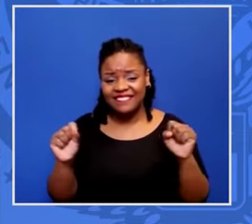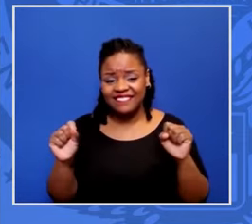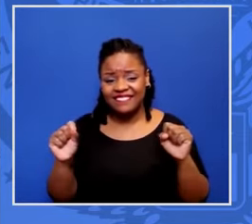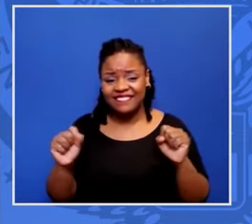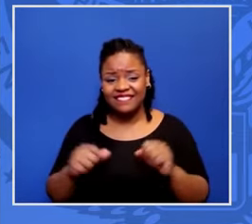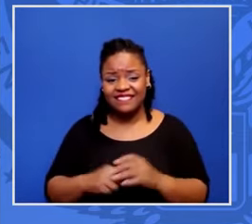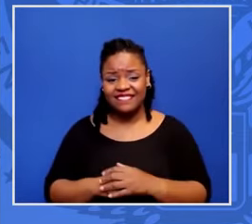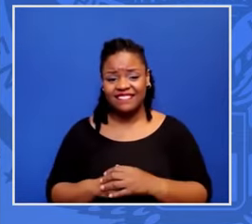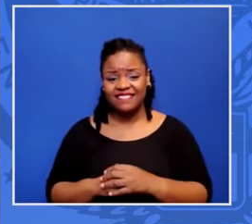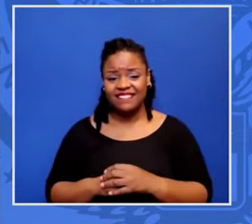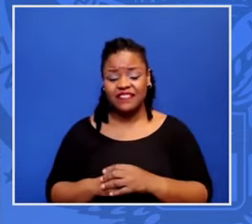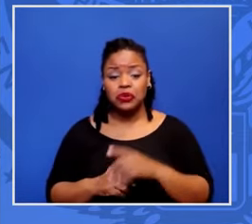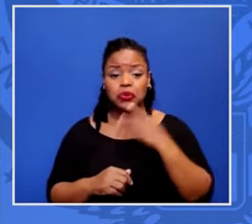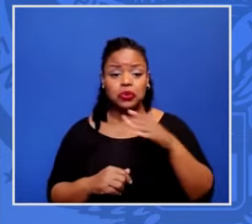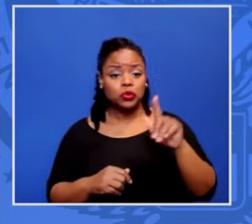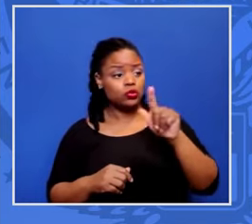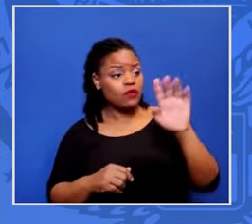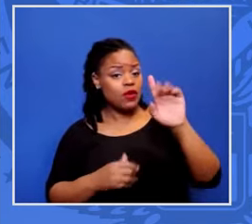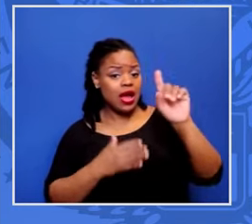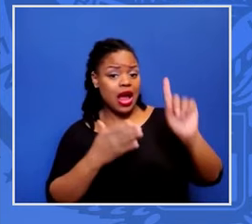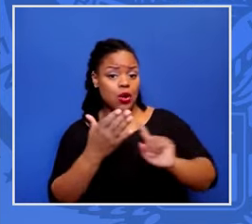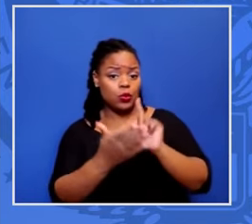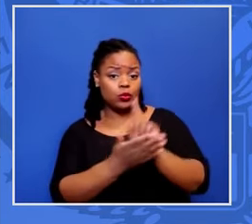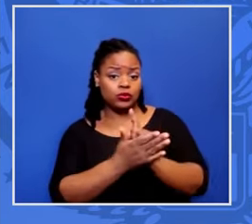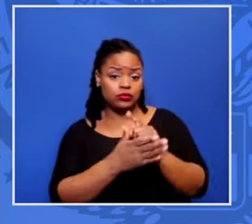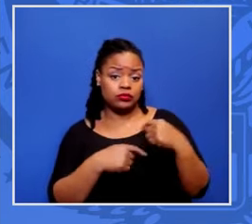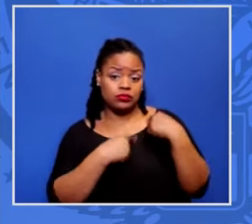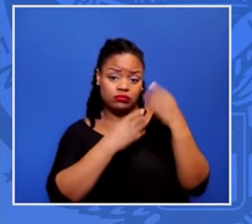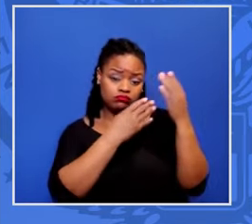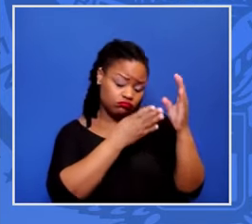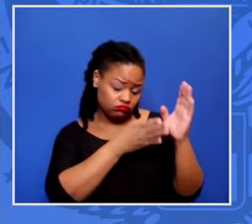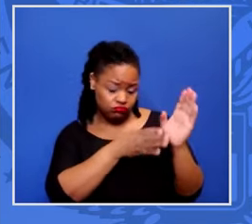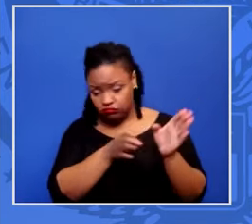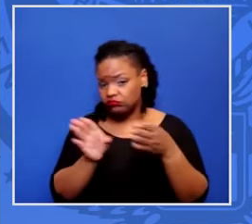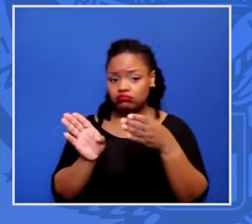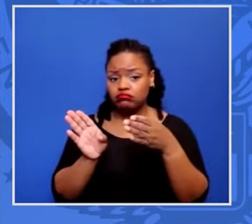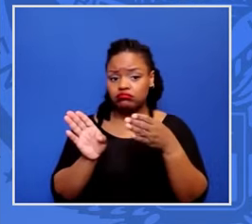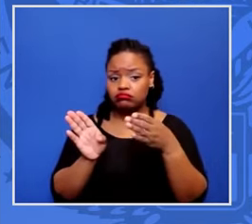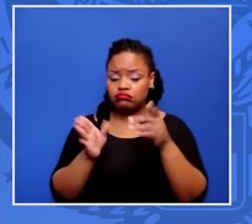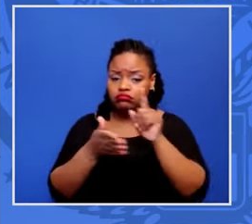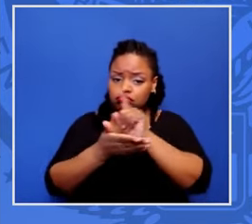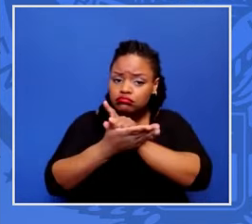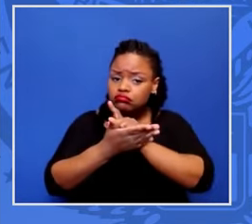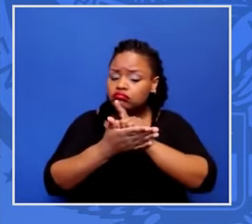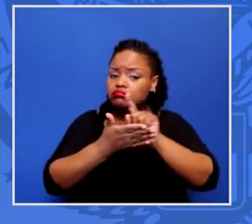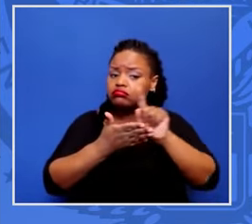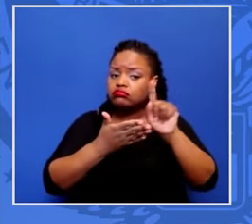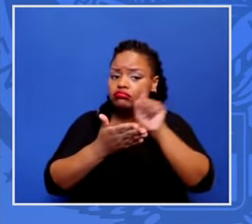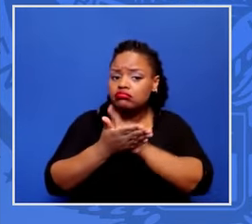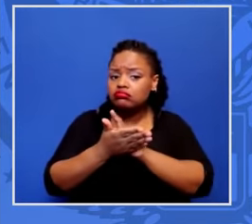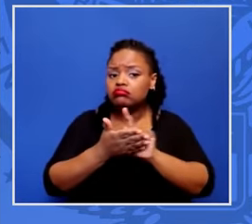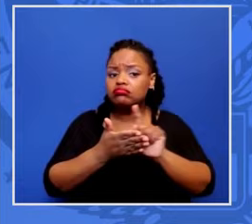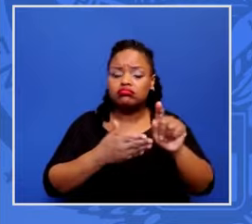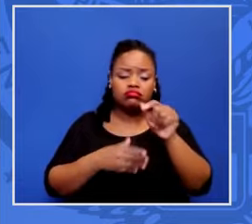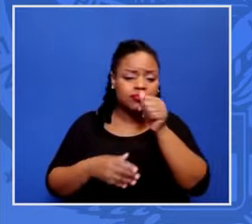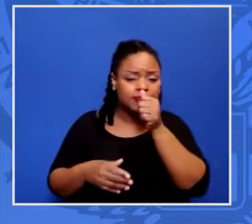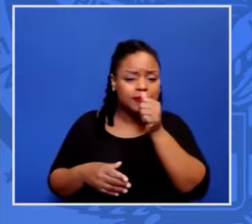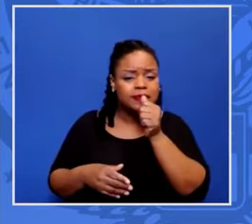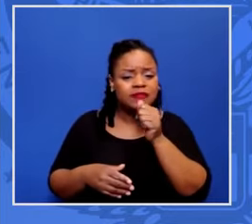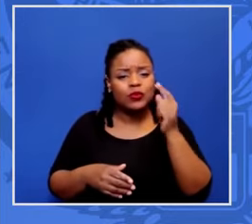brutal on our medical professionals. They're only human. But they found inventive ways to cope